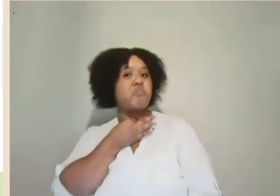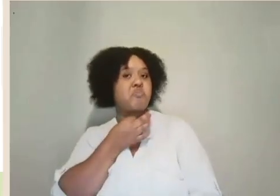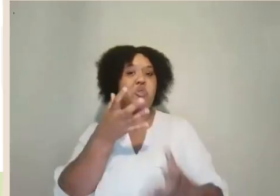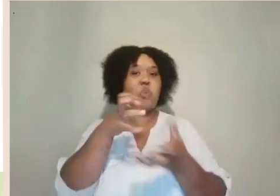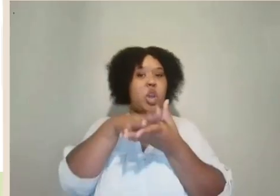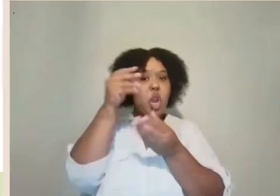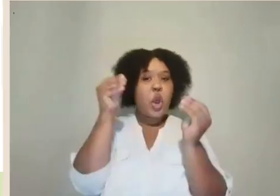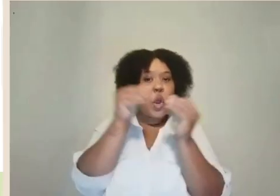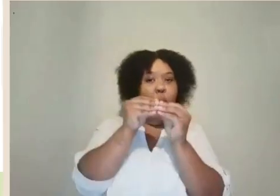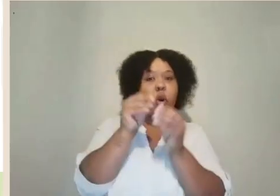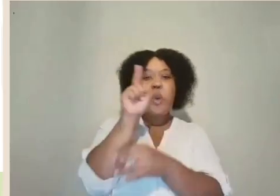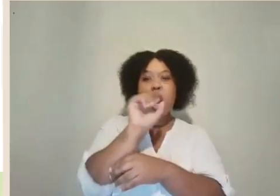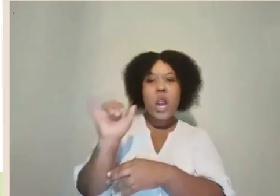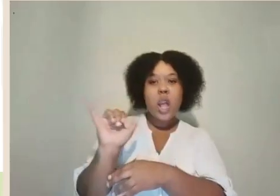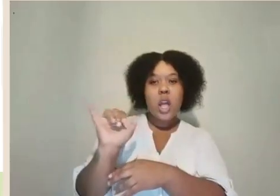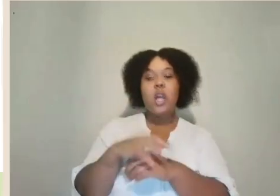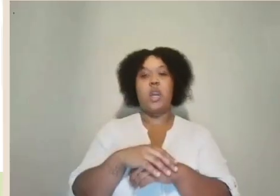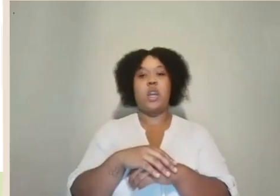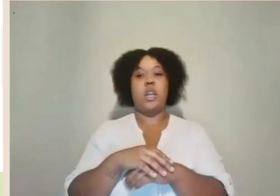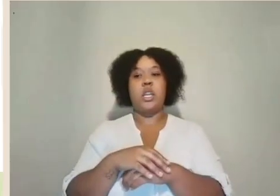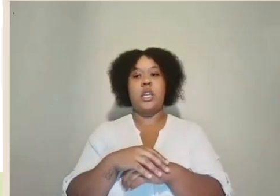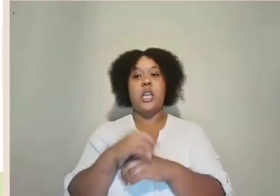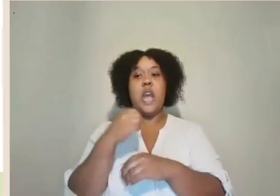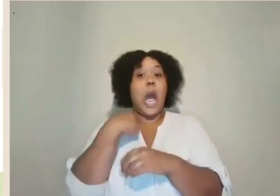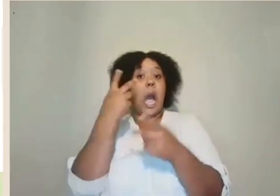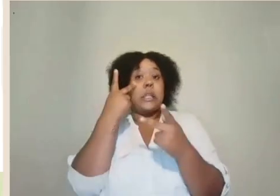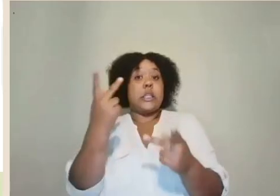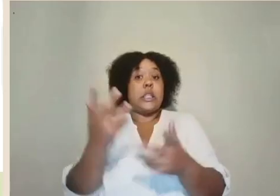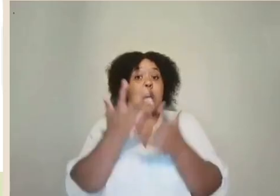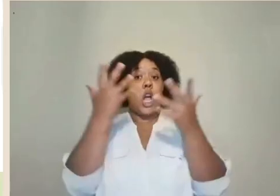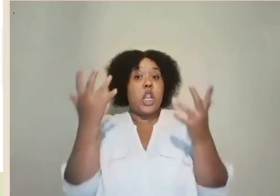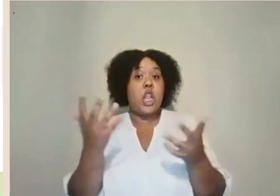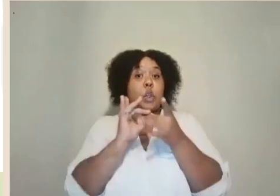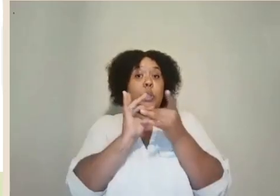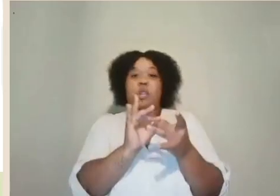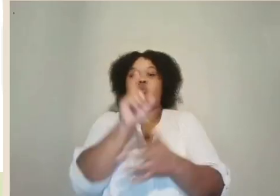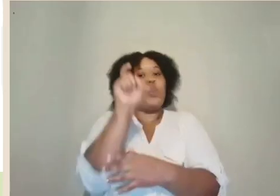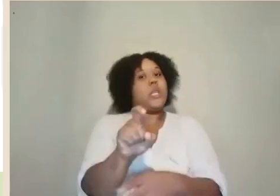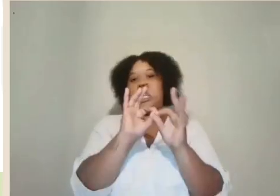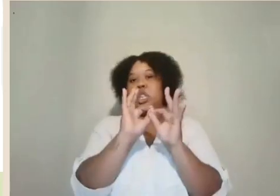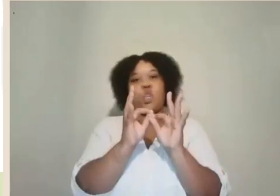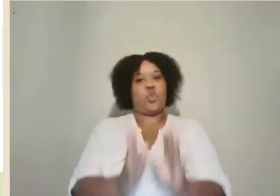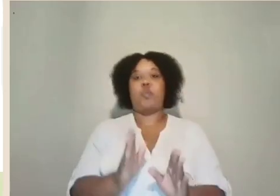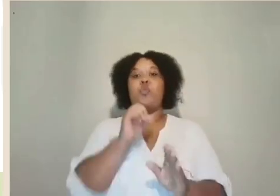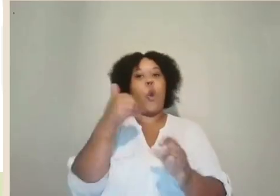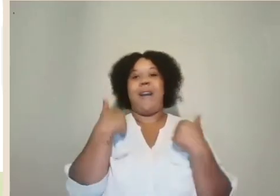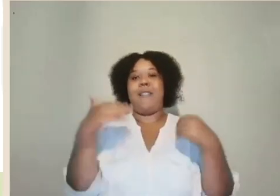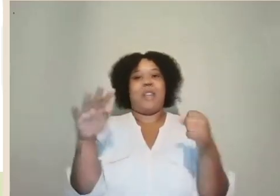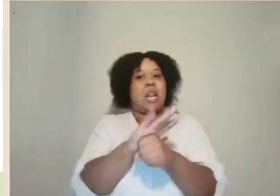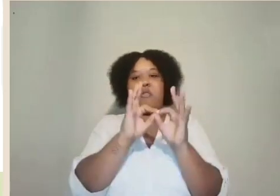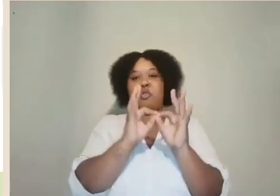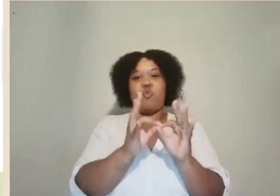more about this. What does this look like? I see a lot in terms of we need interpreters. There's a lack of interpreters. We're going to be talking